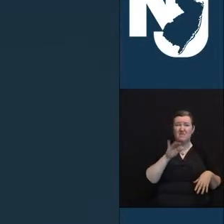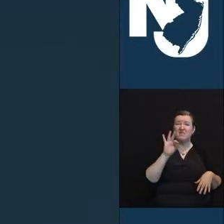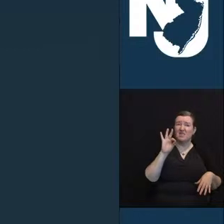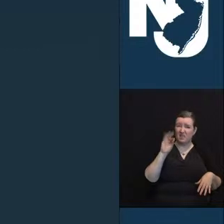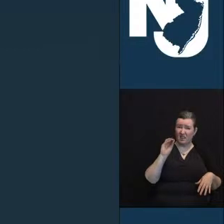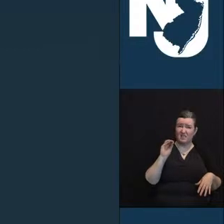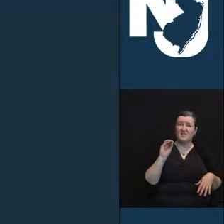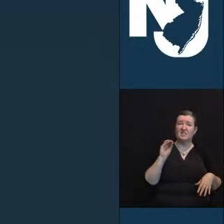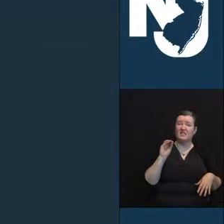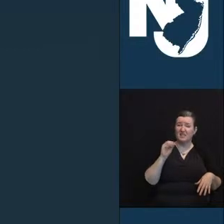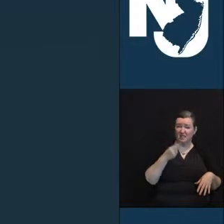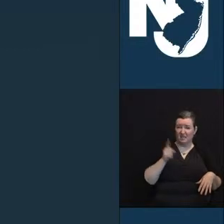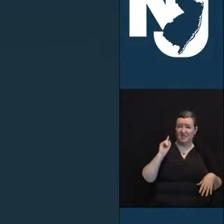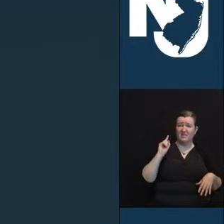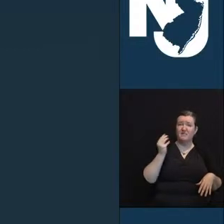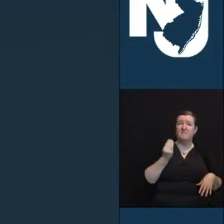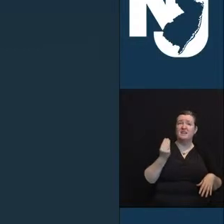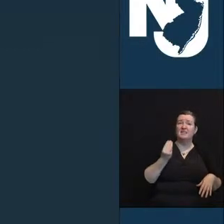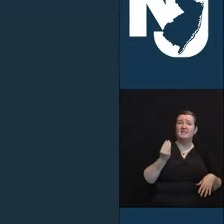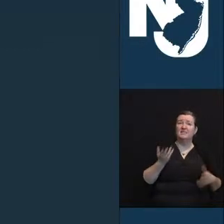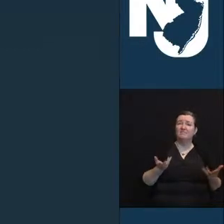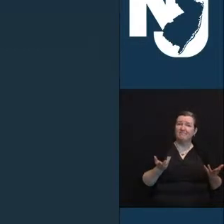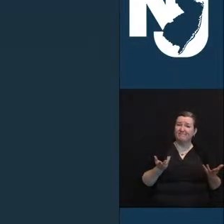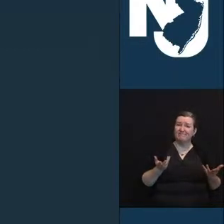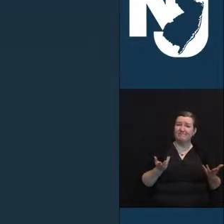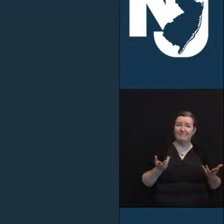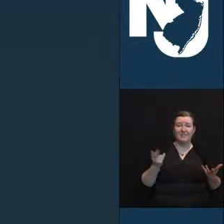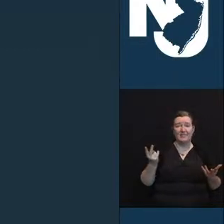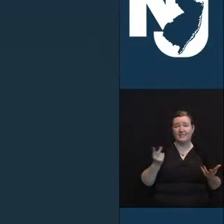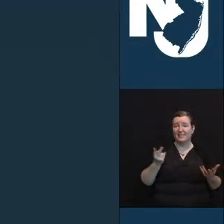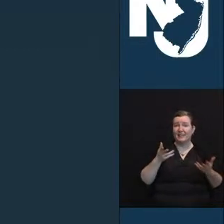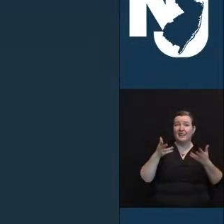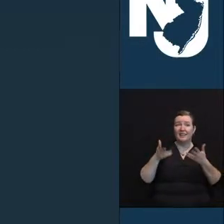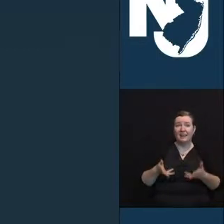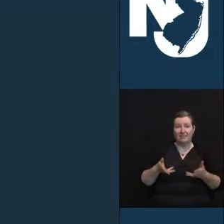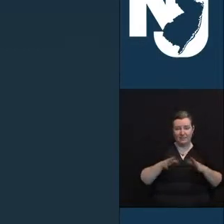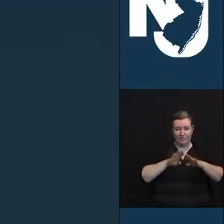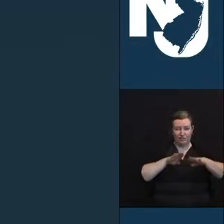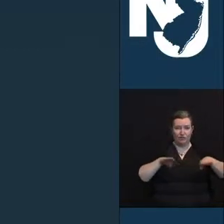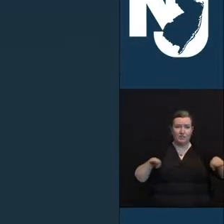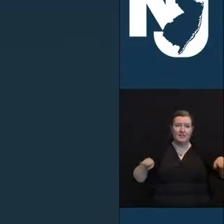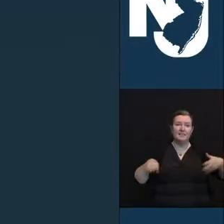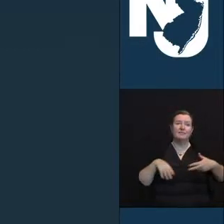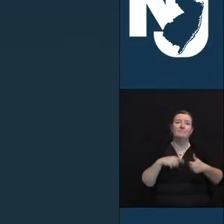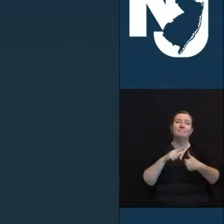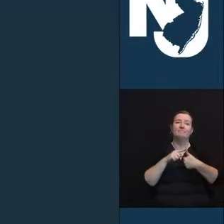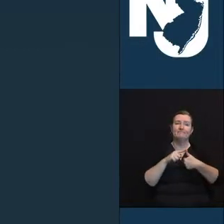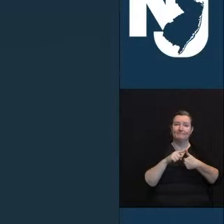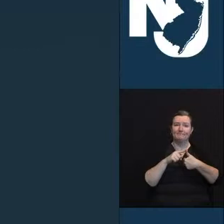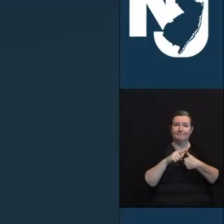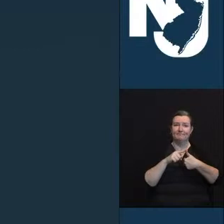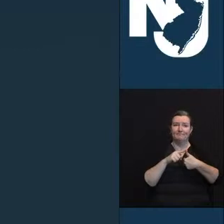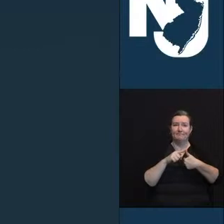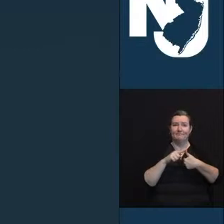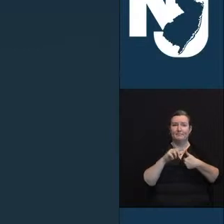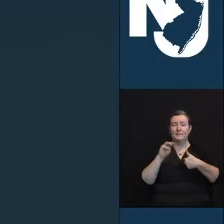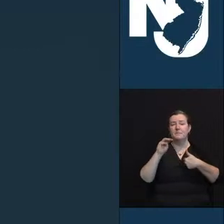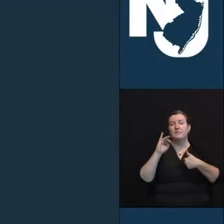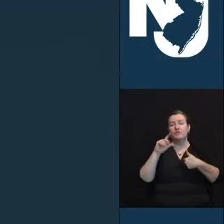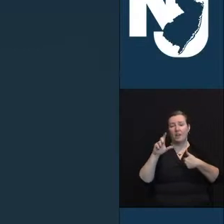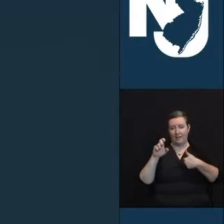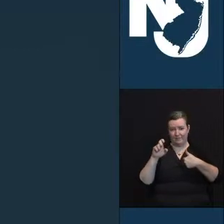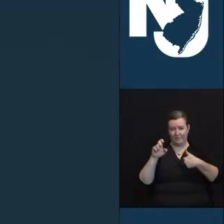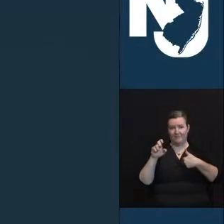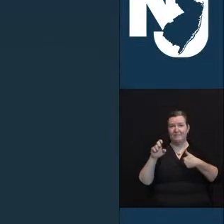7th. Jack and Fran leave behind their surviving children, Michelle, with whom I had the great honor of speaking